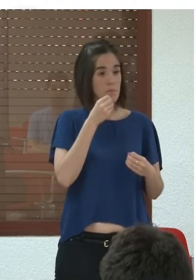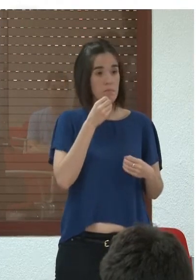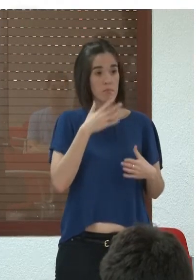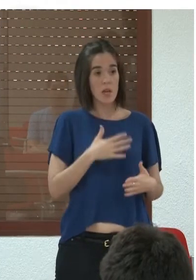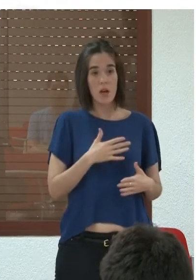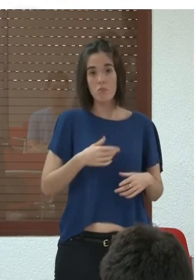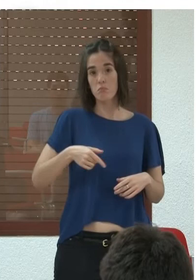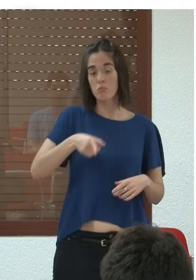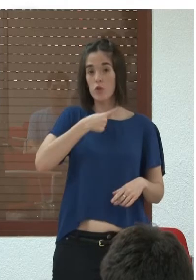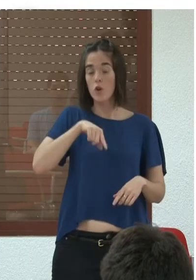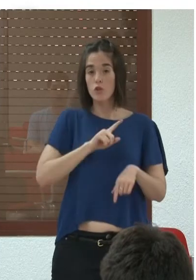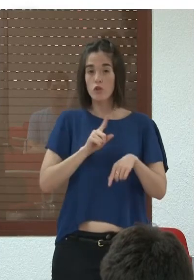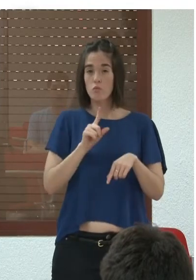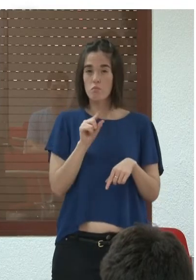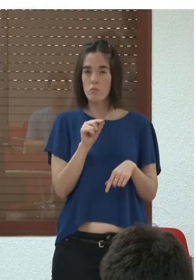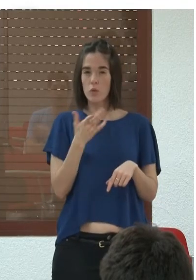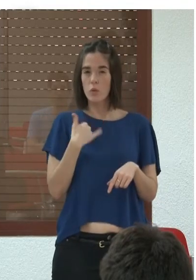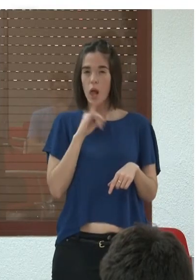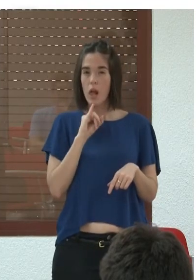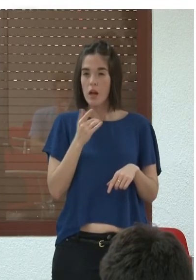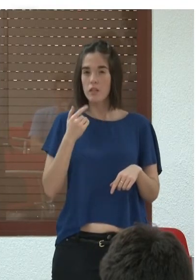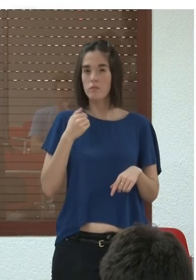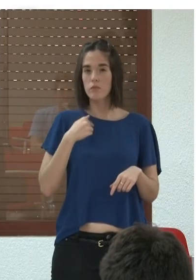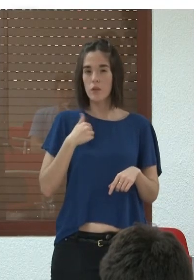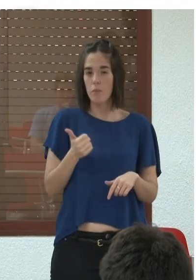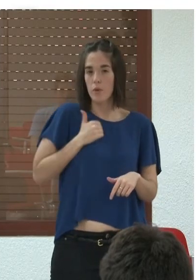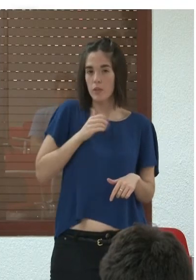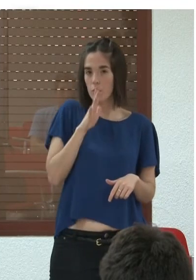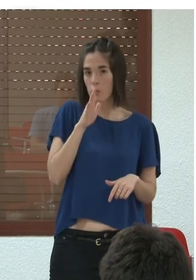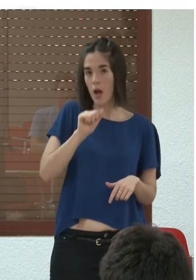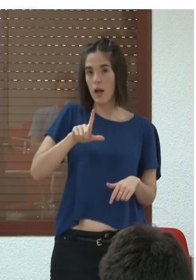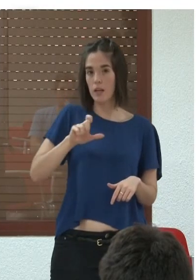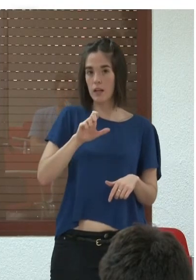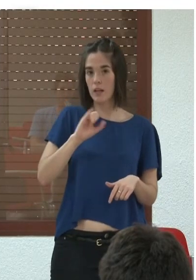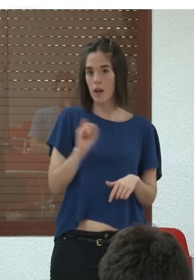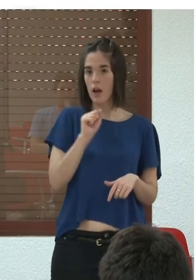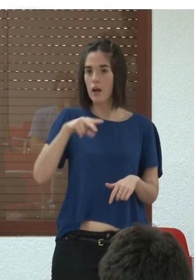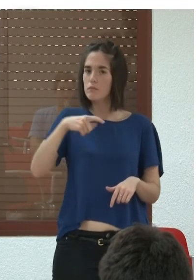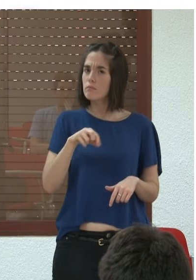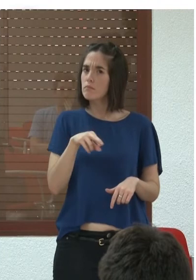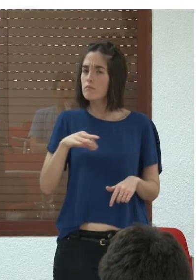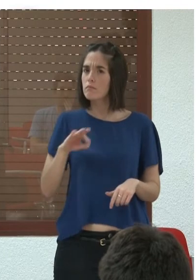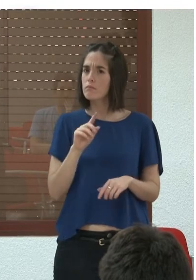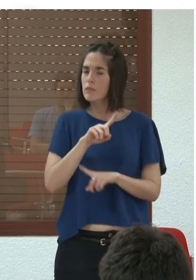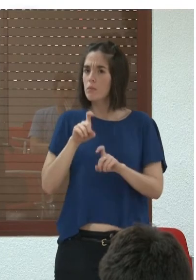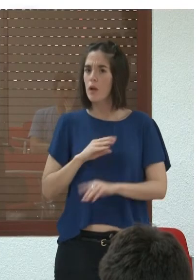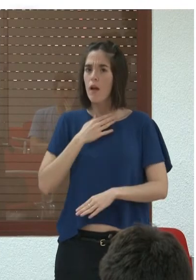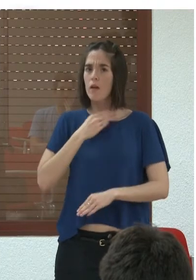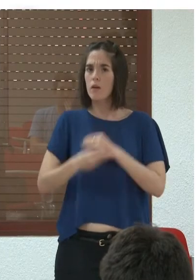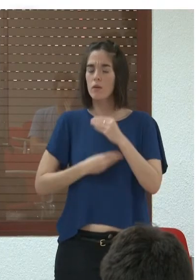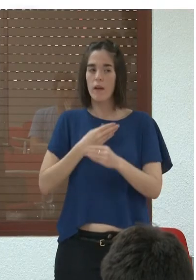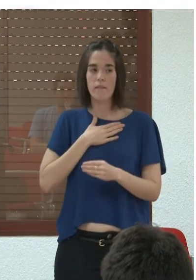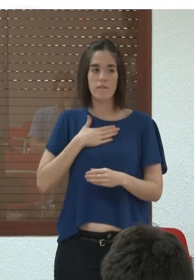tenemos un par de minutos. Voy a aprovechar y quería hacer We una have a pregunta a couple of Alejandro. questions, and I wanted to formulate a question for